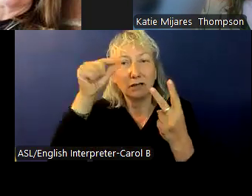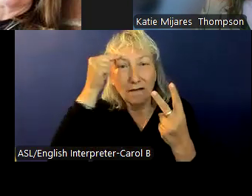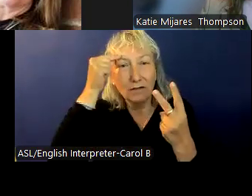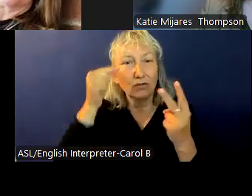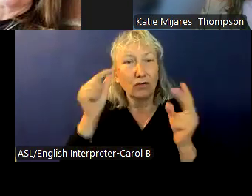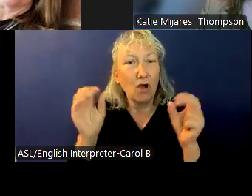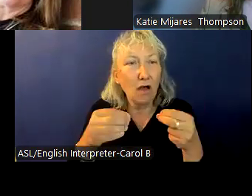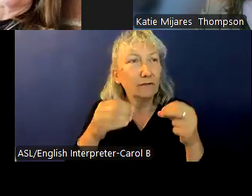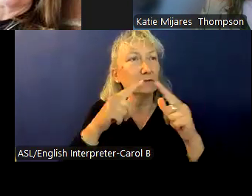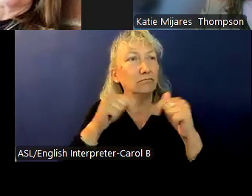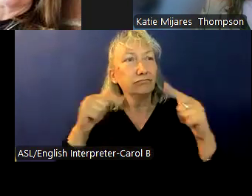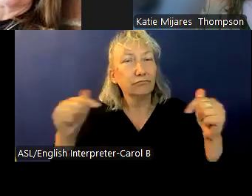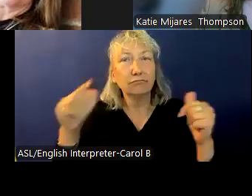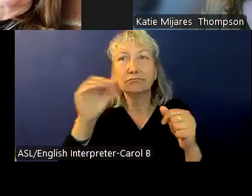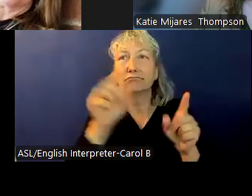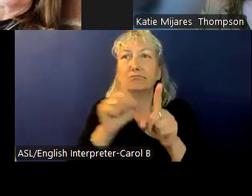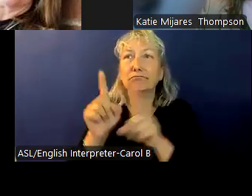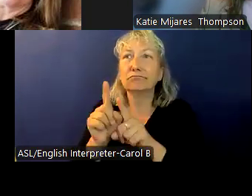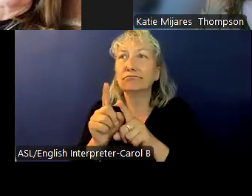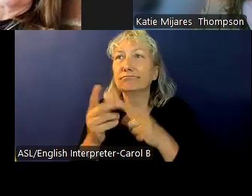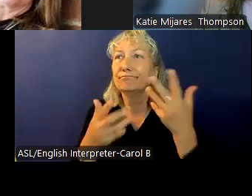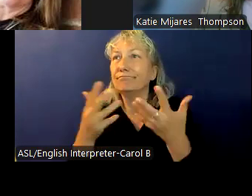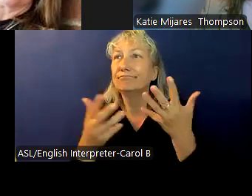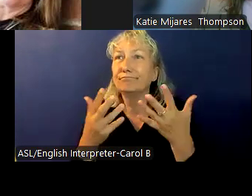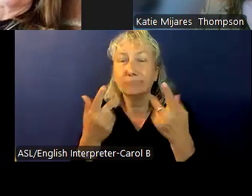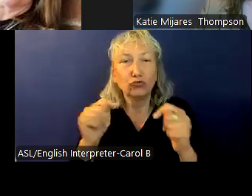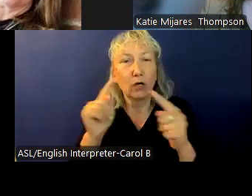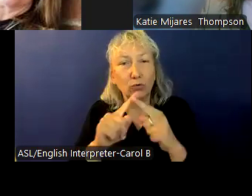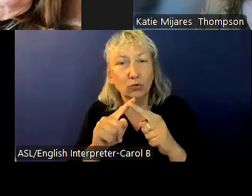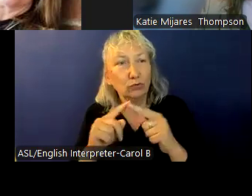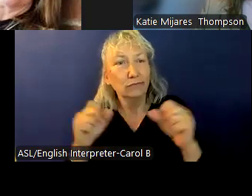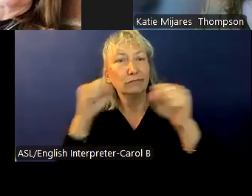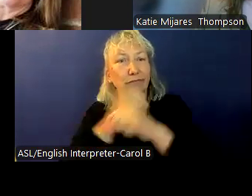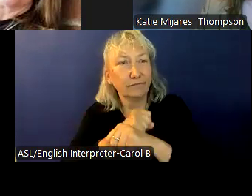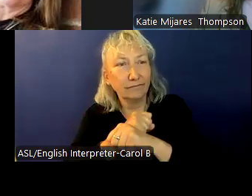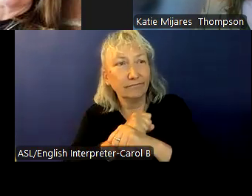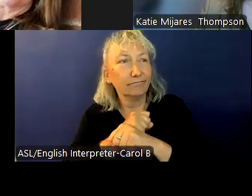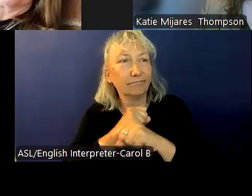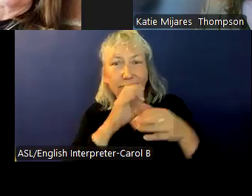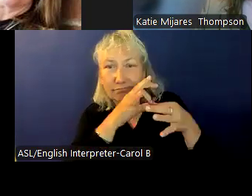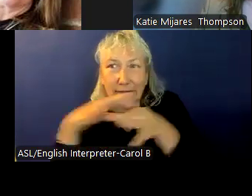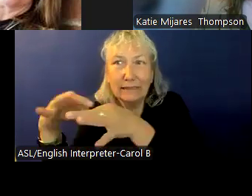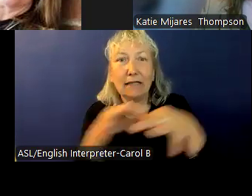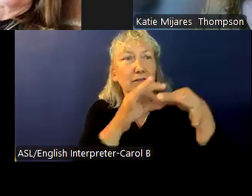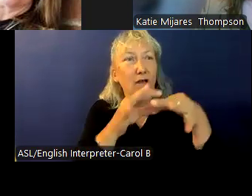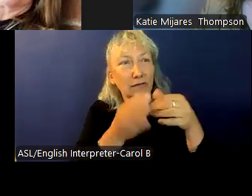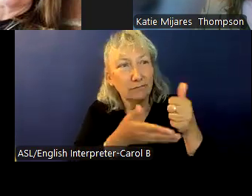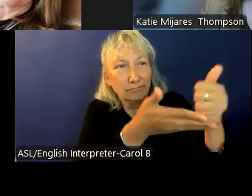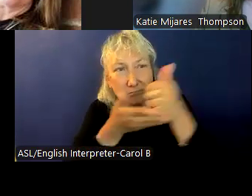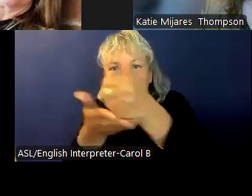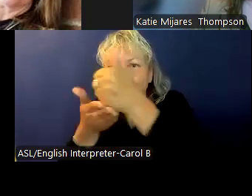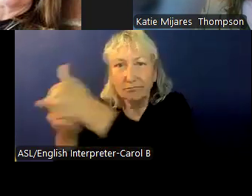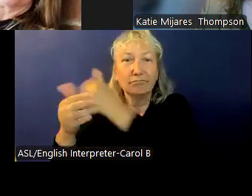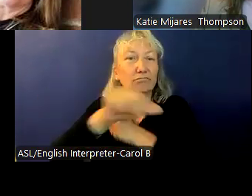also pursuing sort of different advocacy projects and being liaisons to different other state boards and commissions